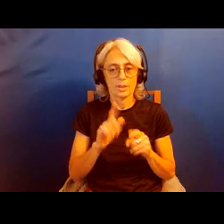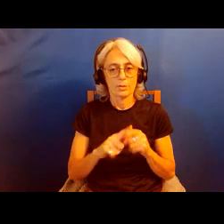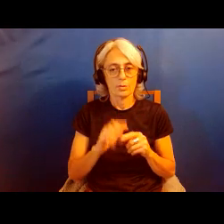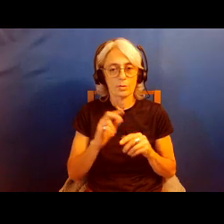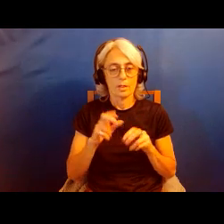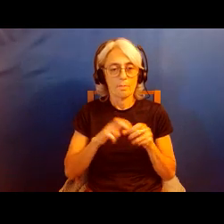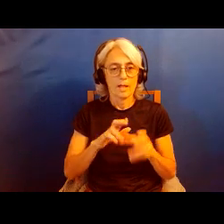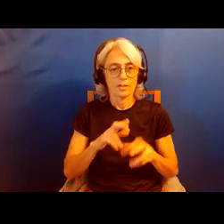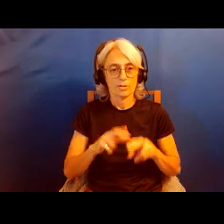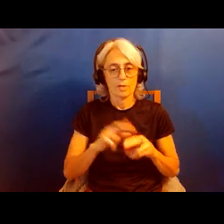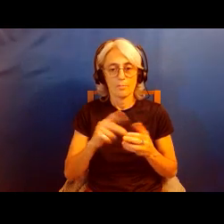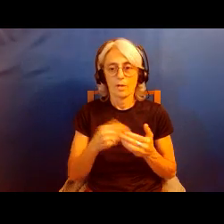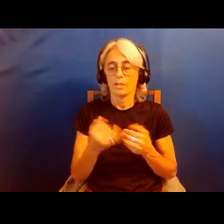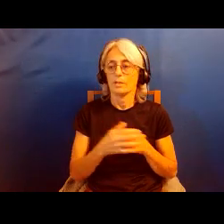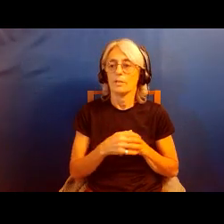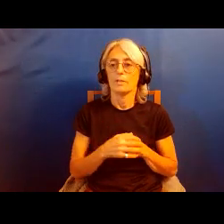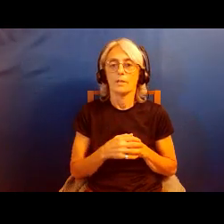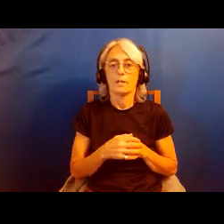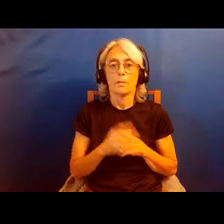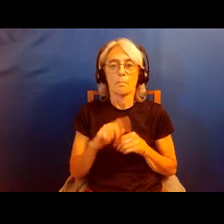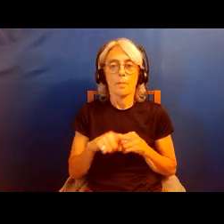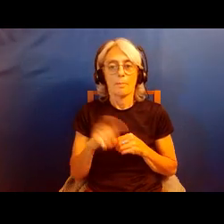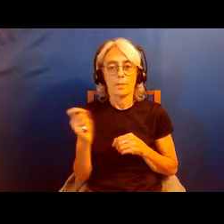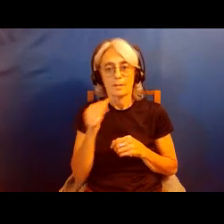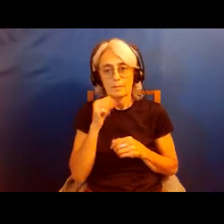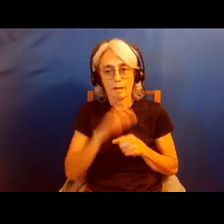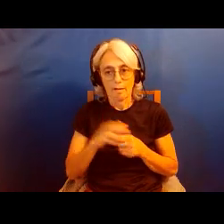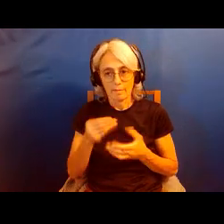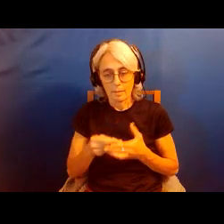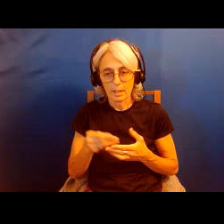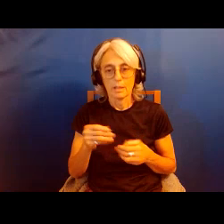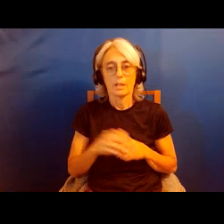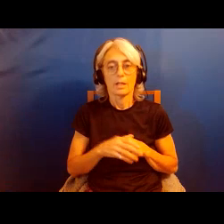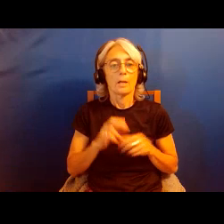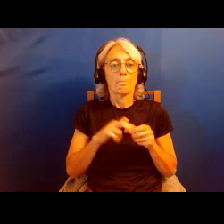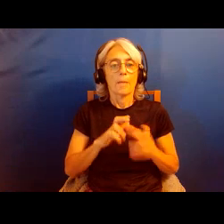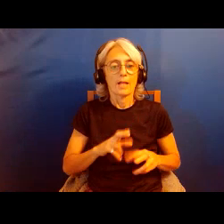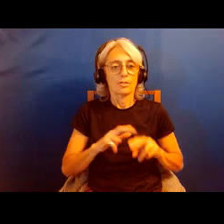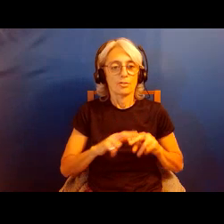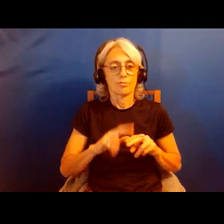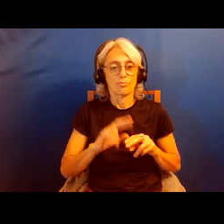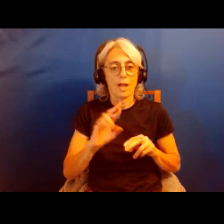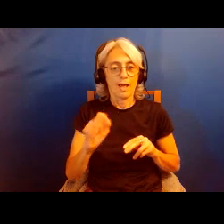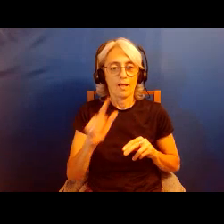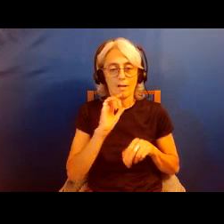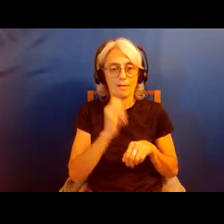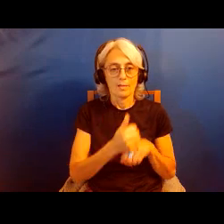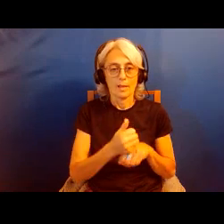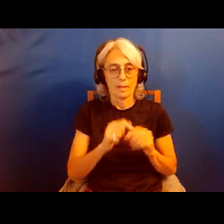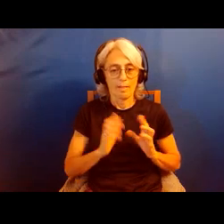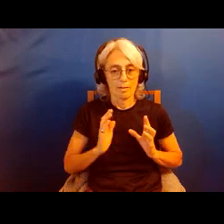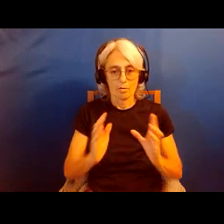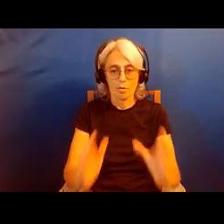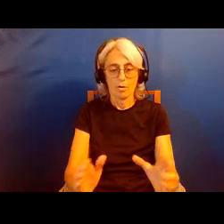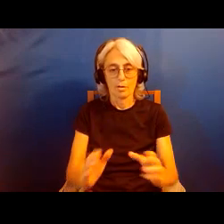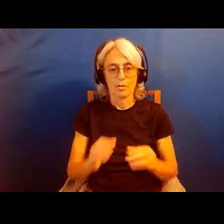of issues like insufficient funding, passenger rail was not established in the corridor within the 10-year